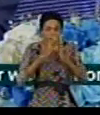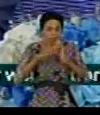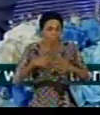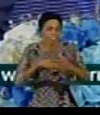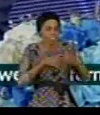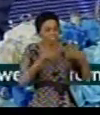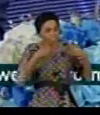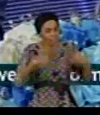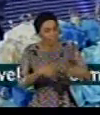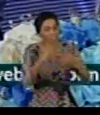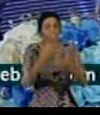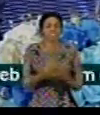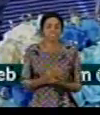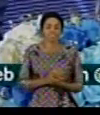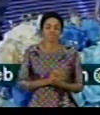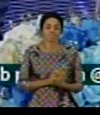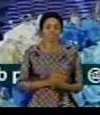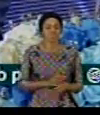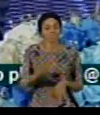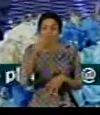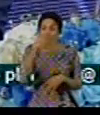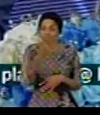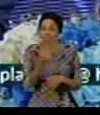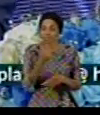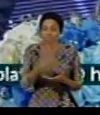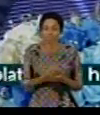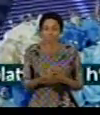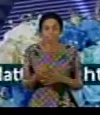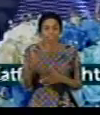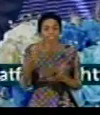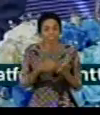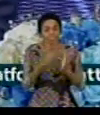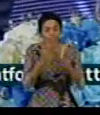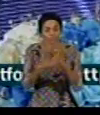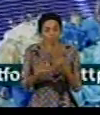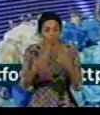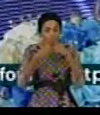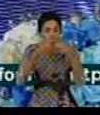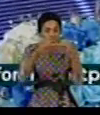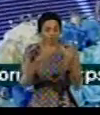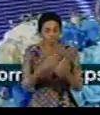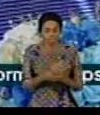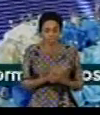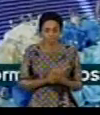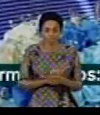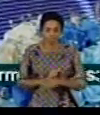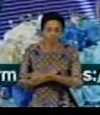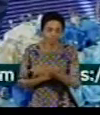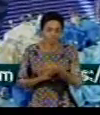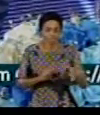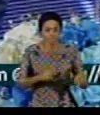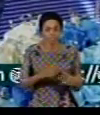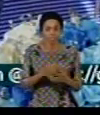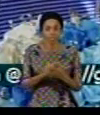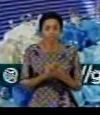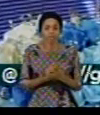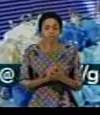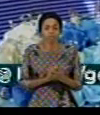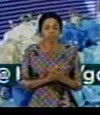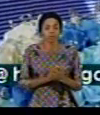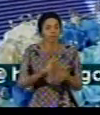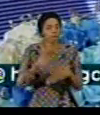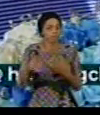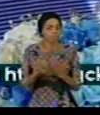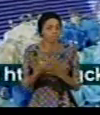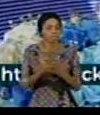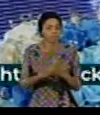the special grace of God, the crusade continues. For those of us, workers and ministers and professionals, we